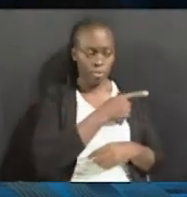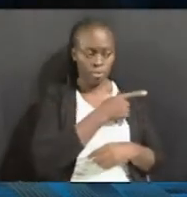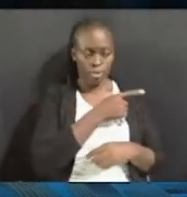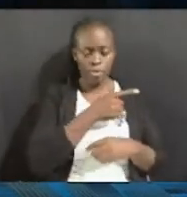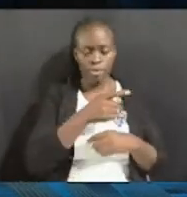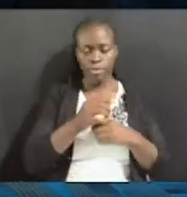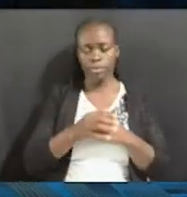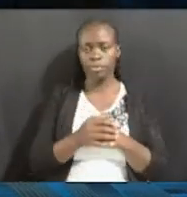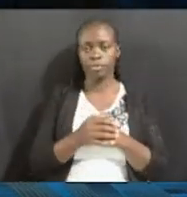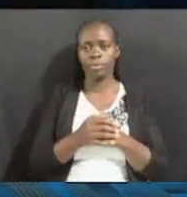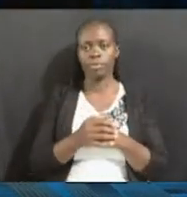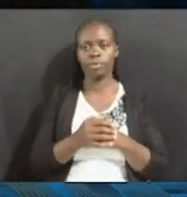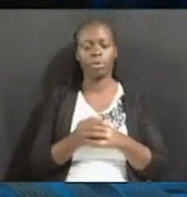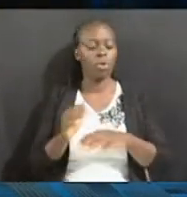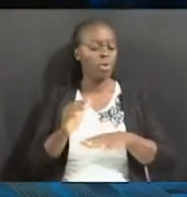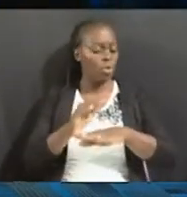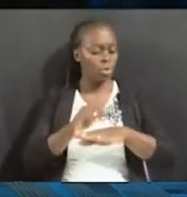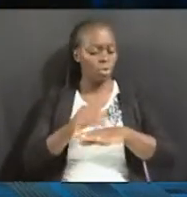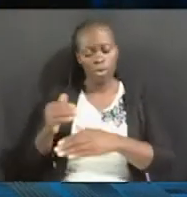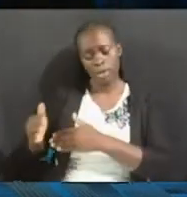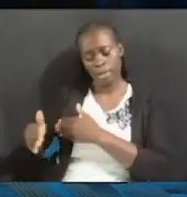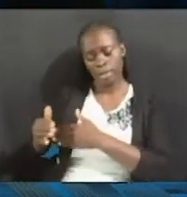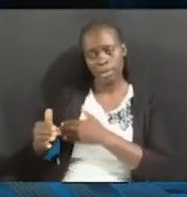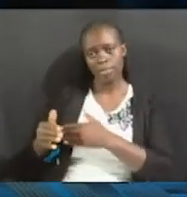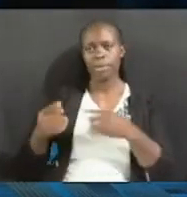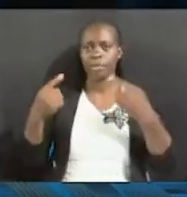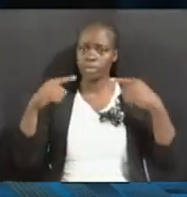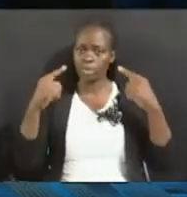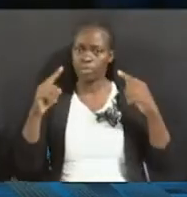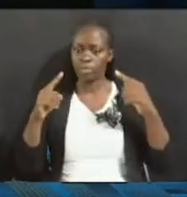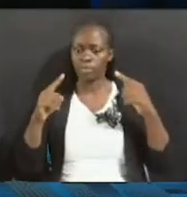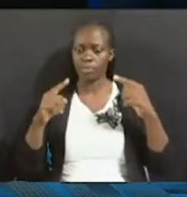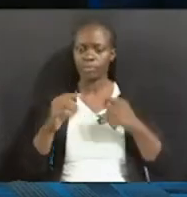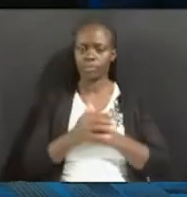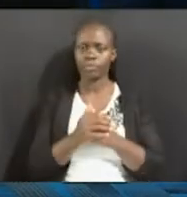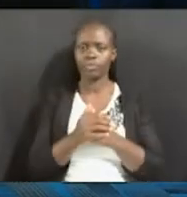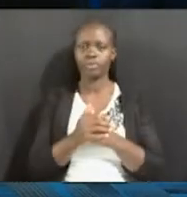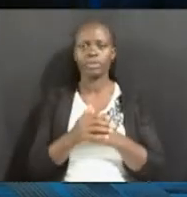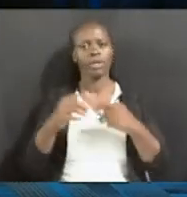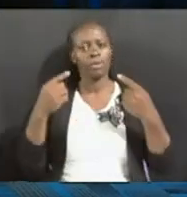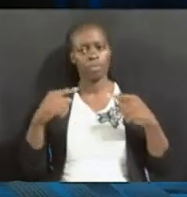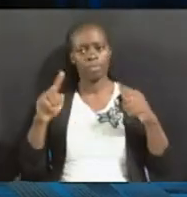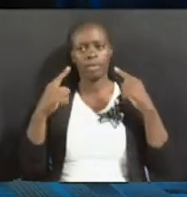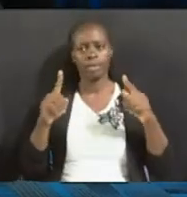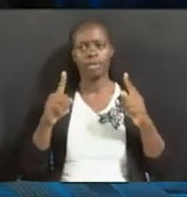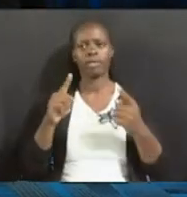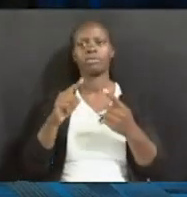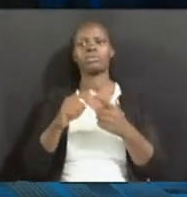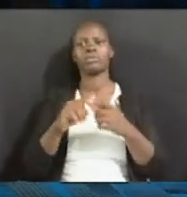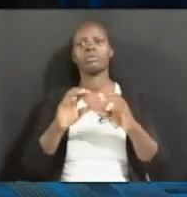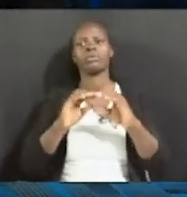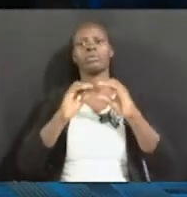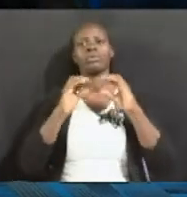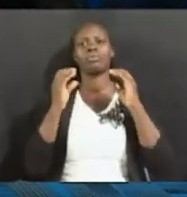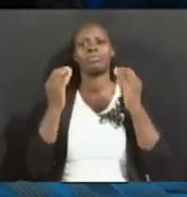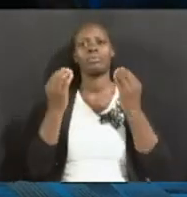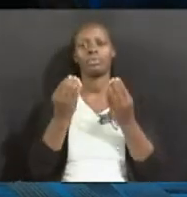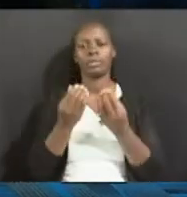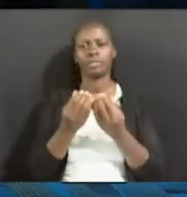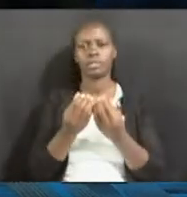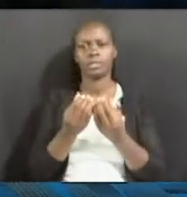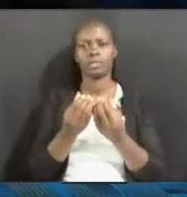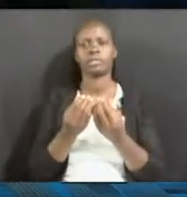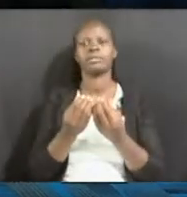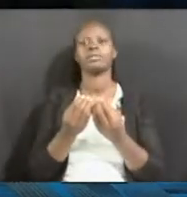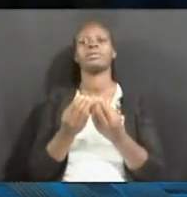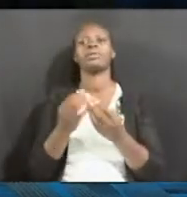God to make you a champion to your family, a champion to the cause of the gospel, a champion to the community where you come from. Make a step of faith